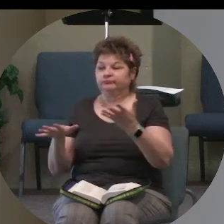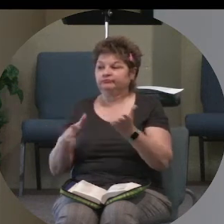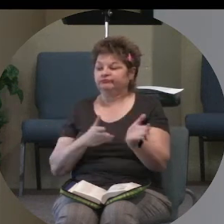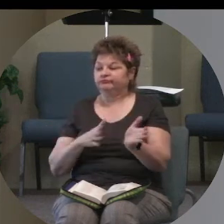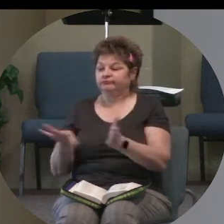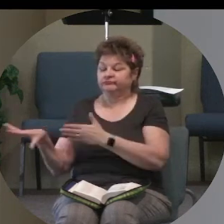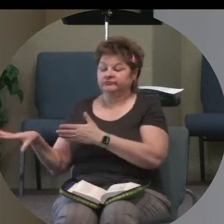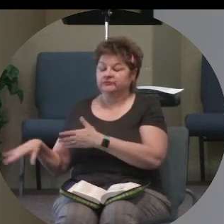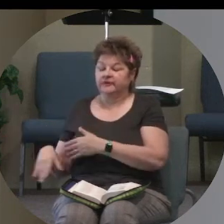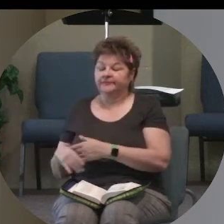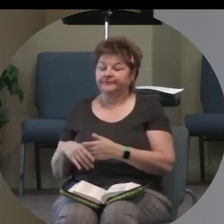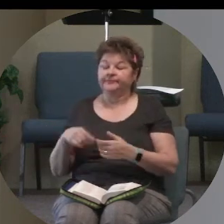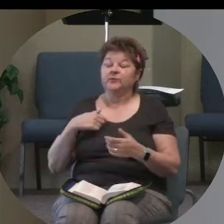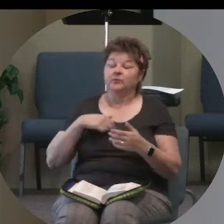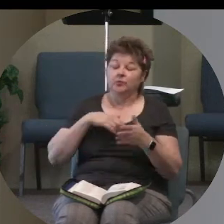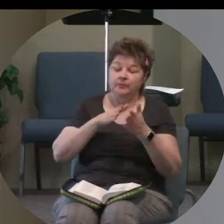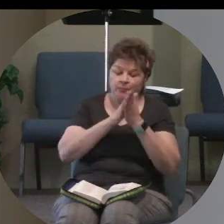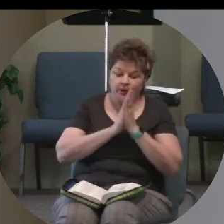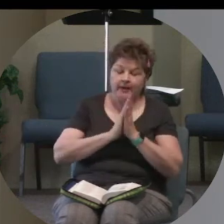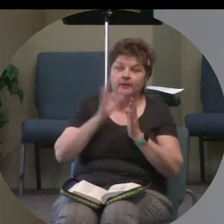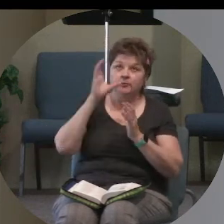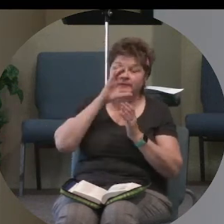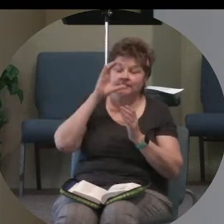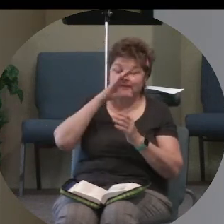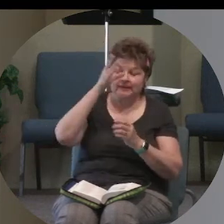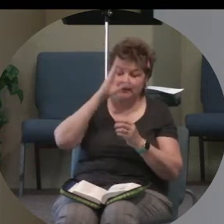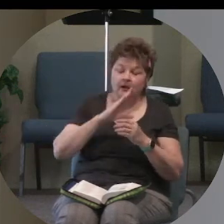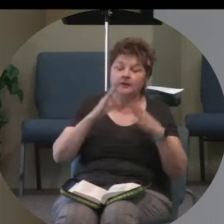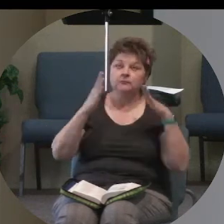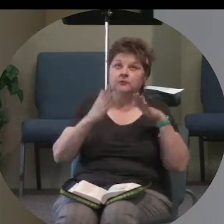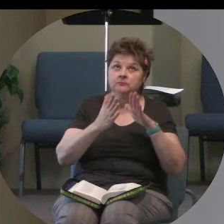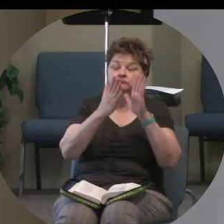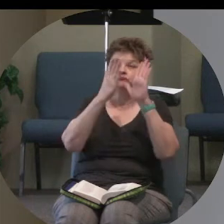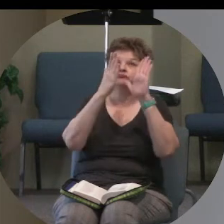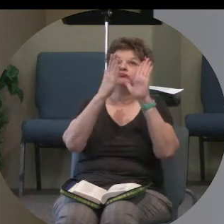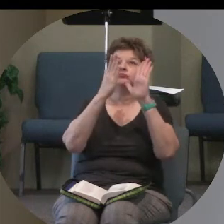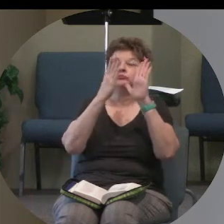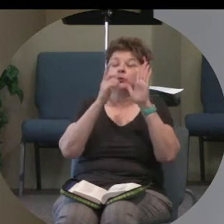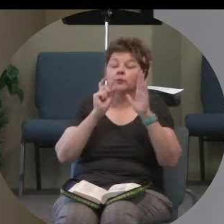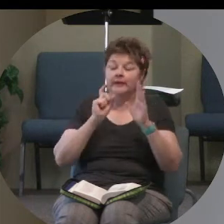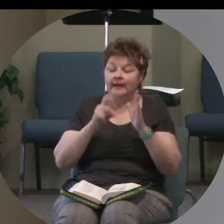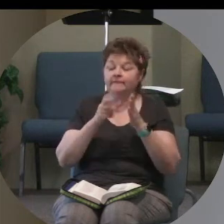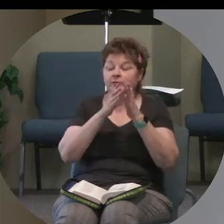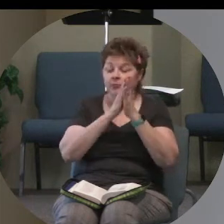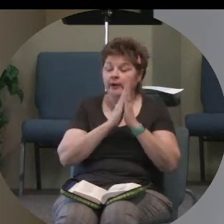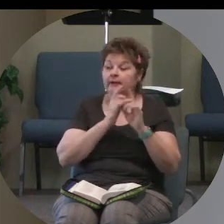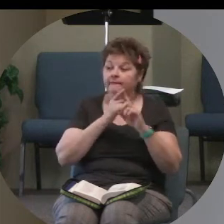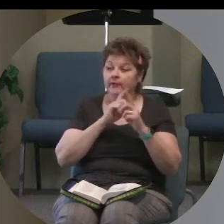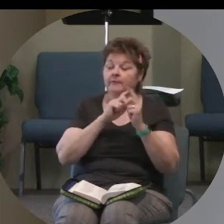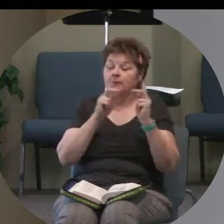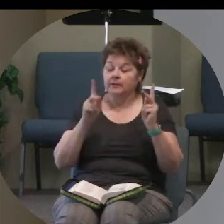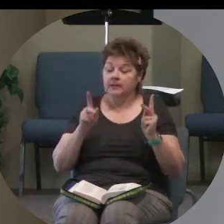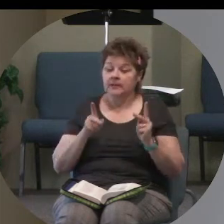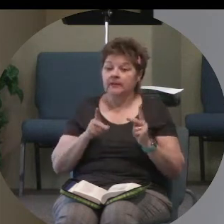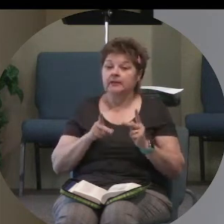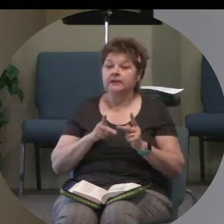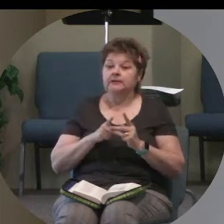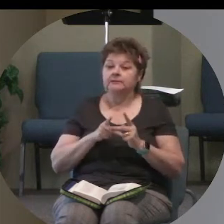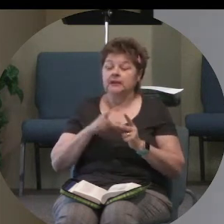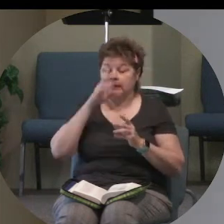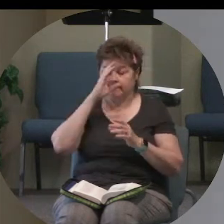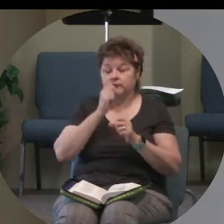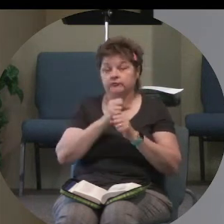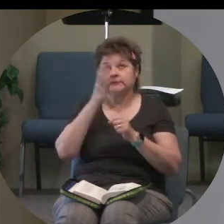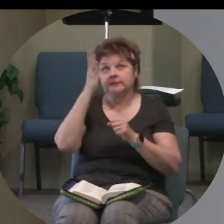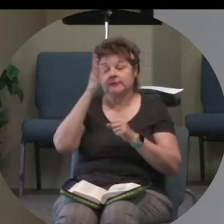As we pray, as we seek God, as we come into his face, into his presence, we have to pray from a place of trusting